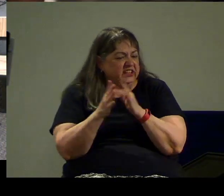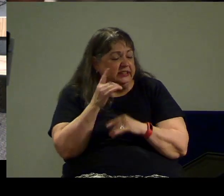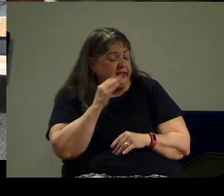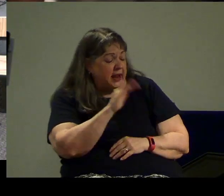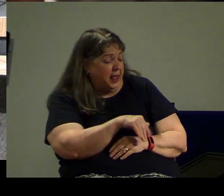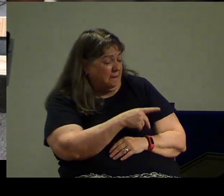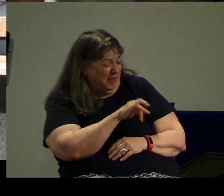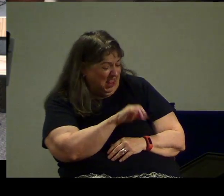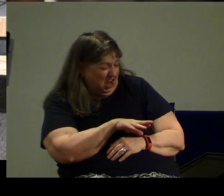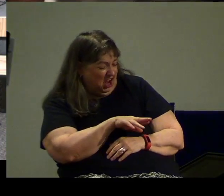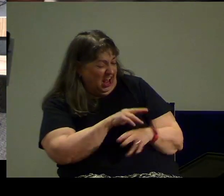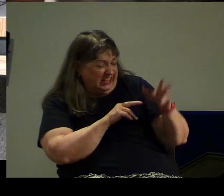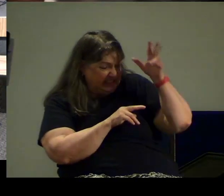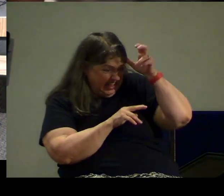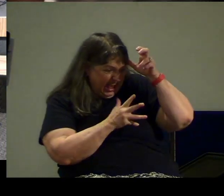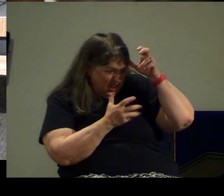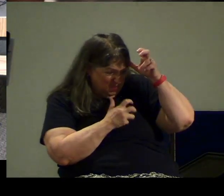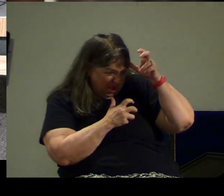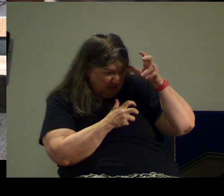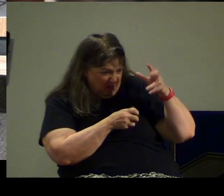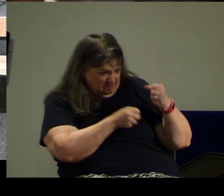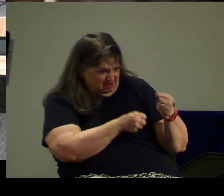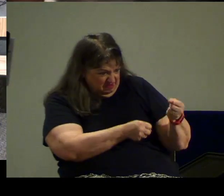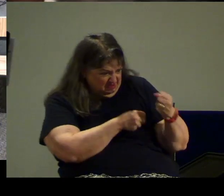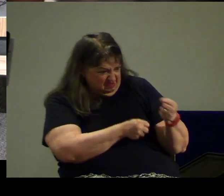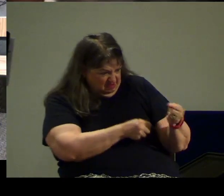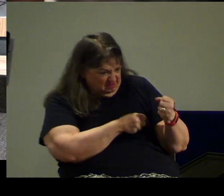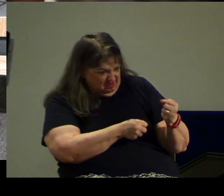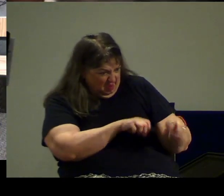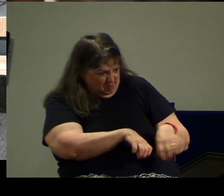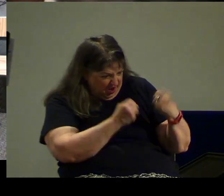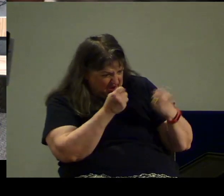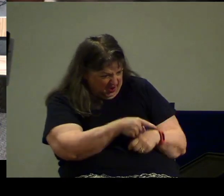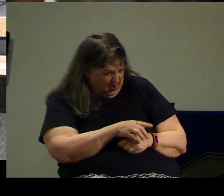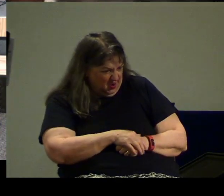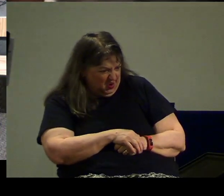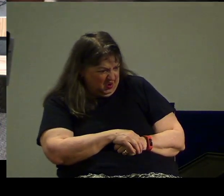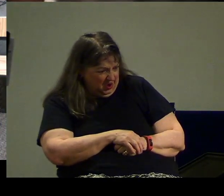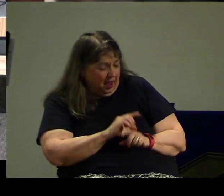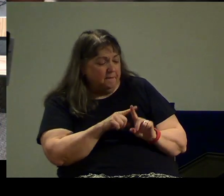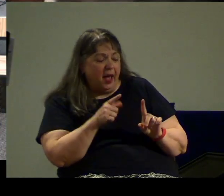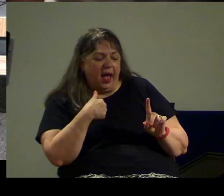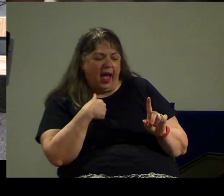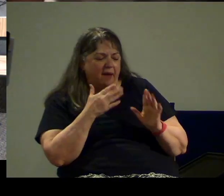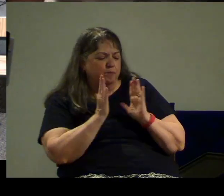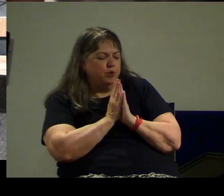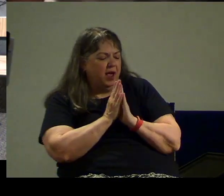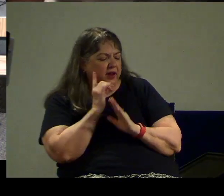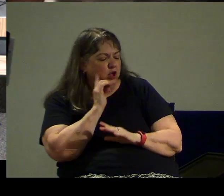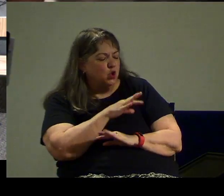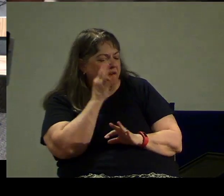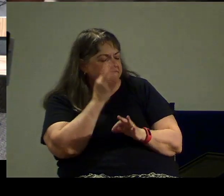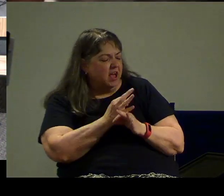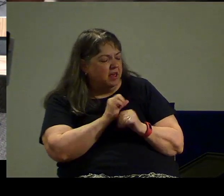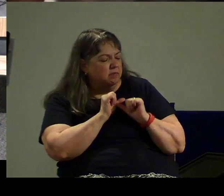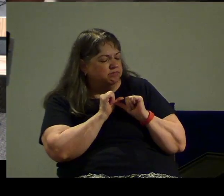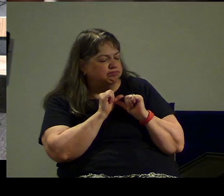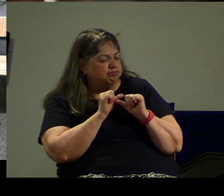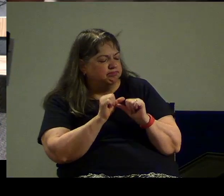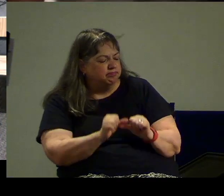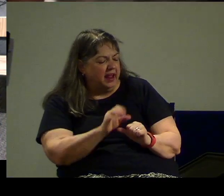to shake you like anything to make your faith fall, but I have prayed that your faith